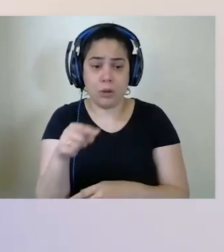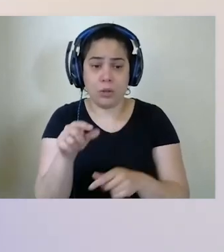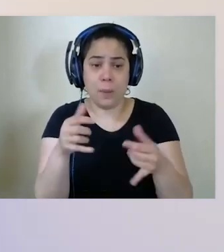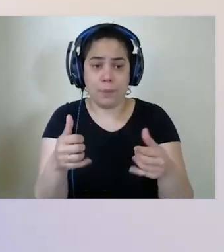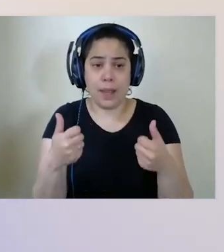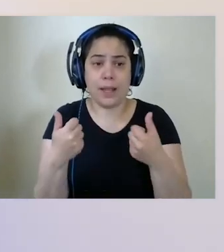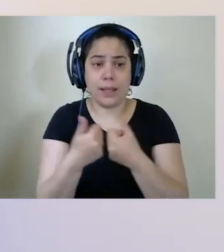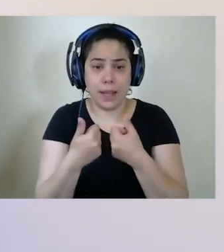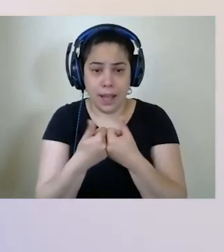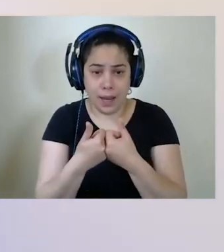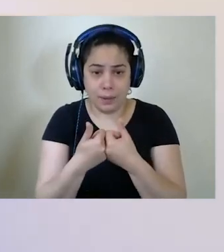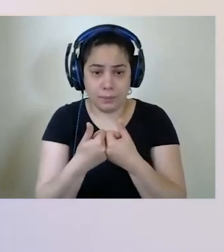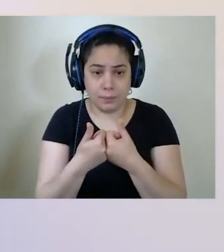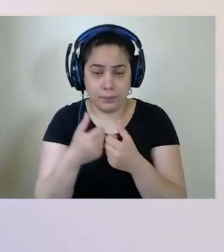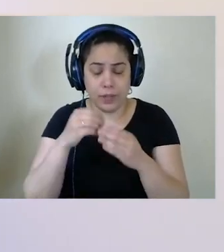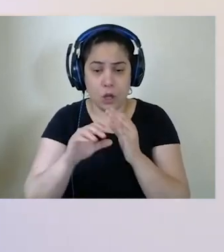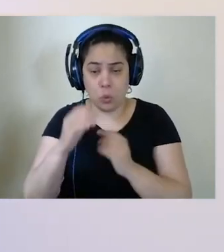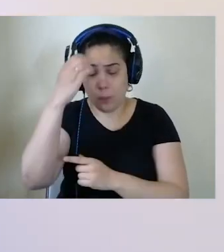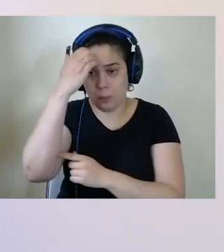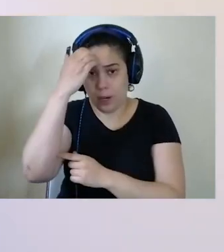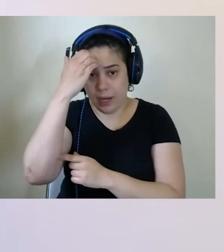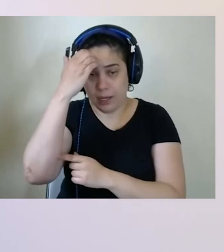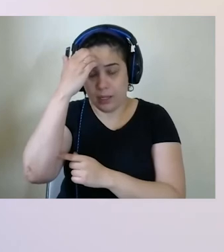video games, your brain, and it can,